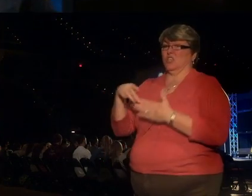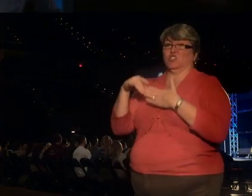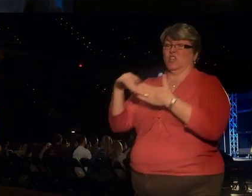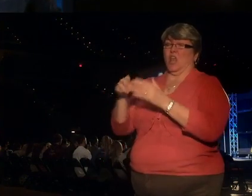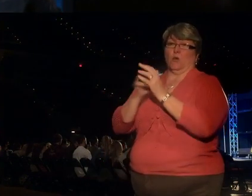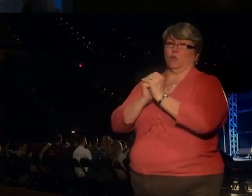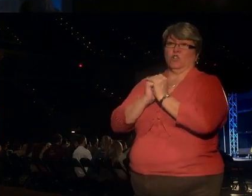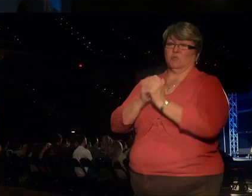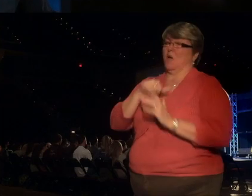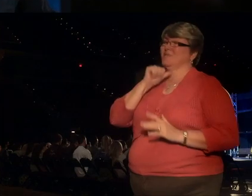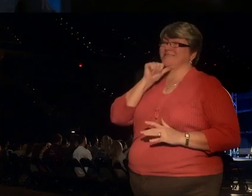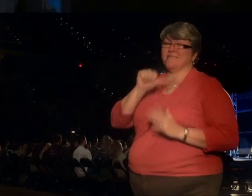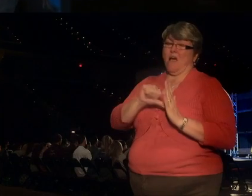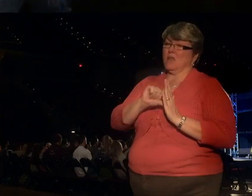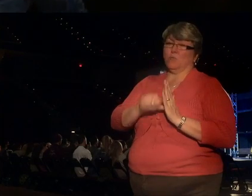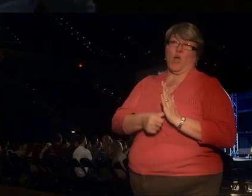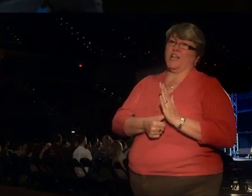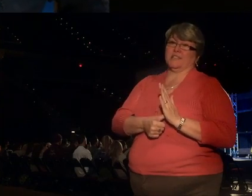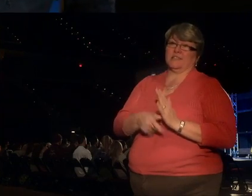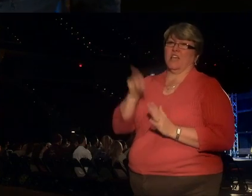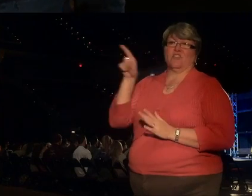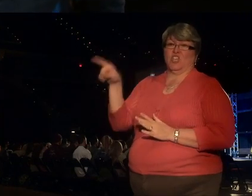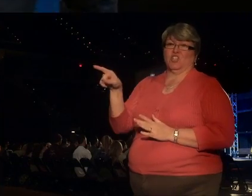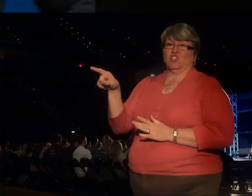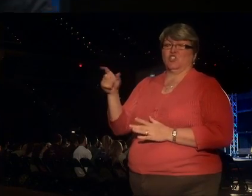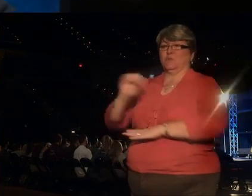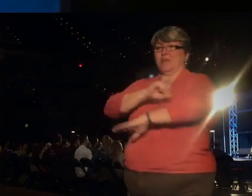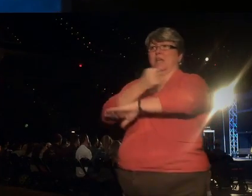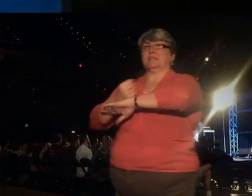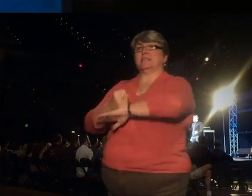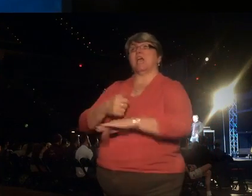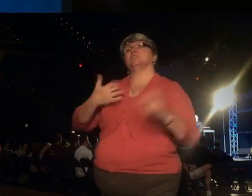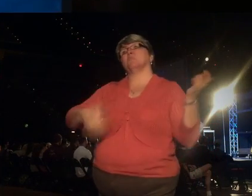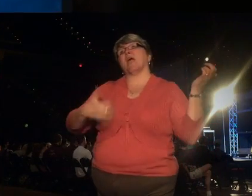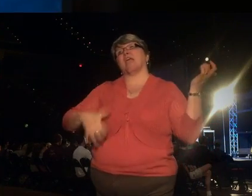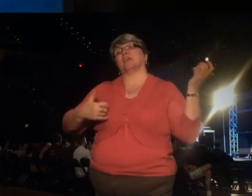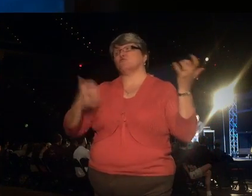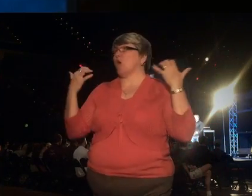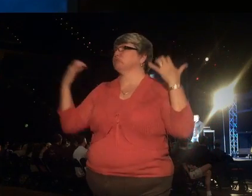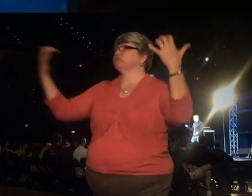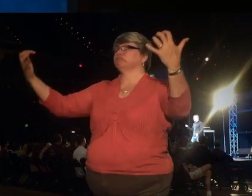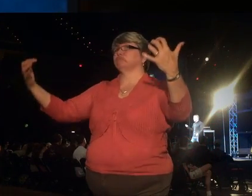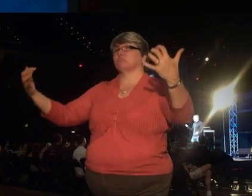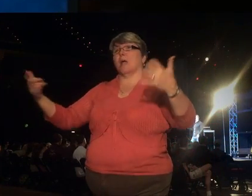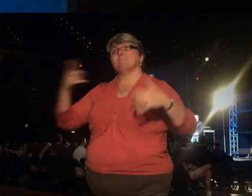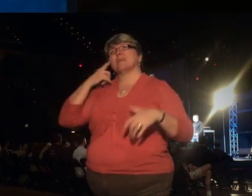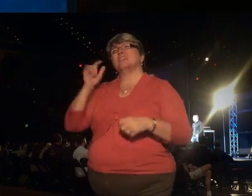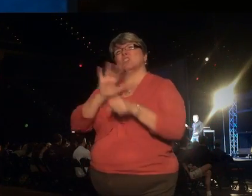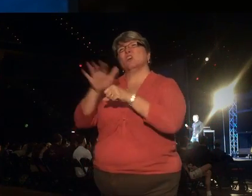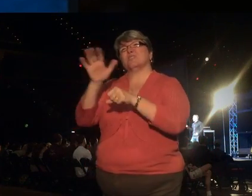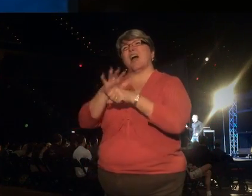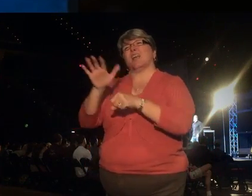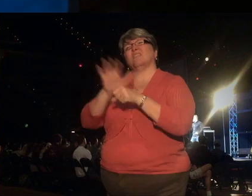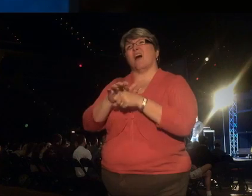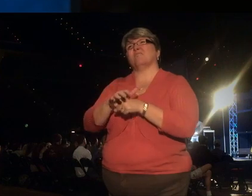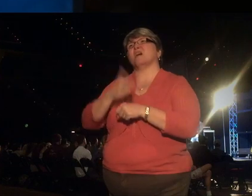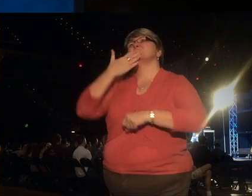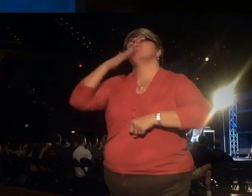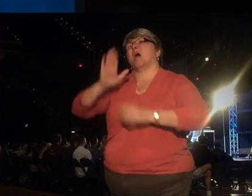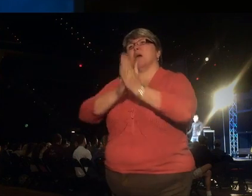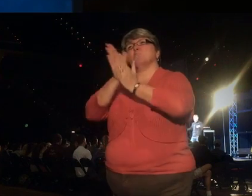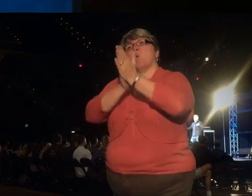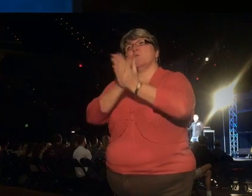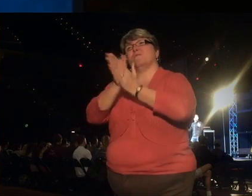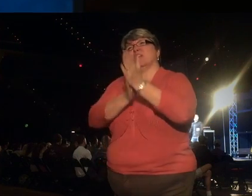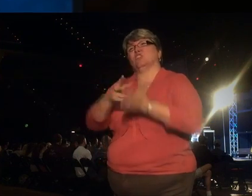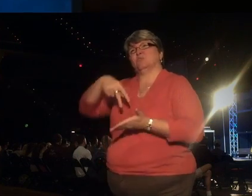not impressed that she was on a stage playing a guitar in front of people, because there's enough secular or bad motivations to be on a stage in front